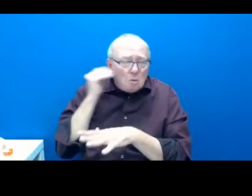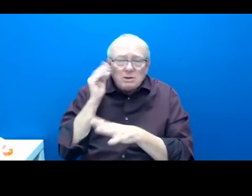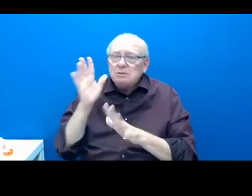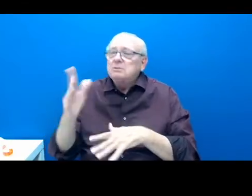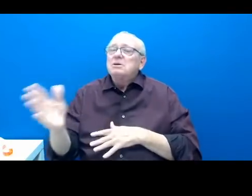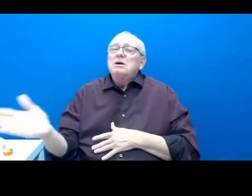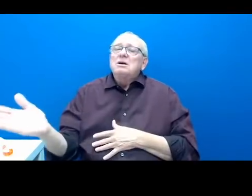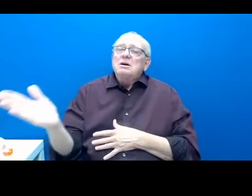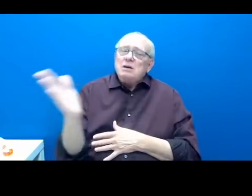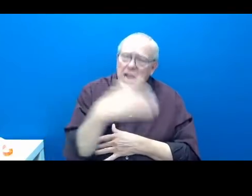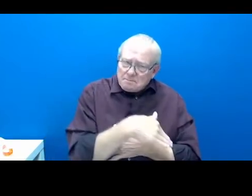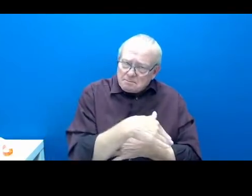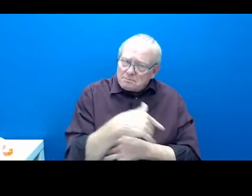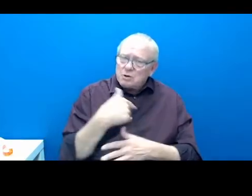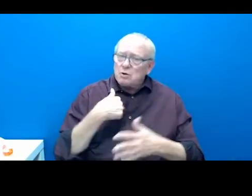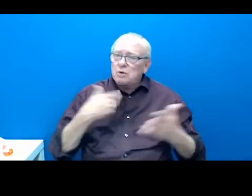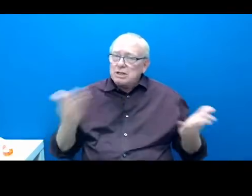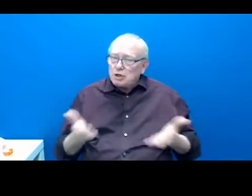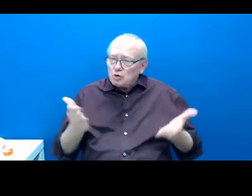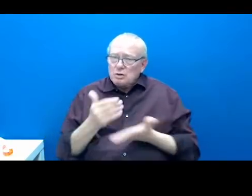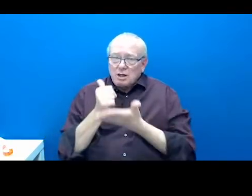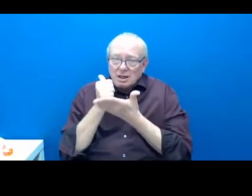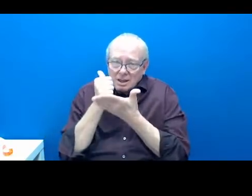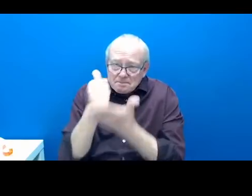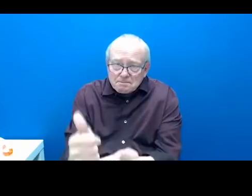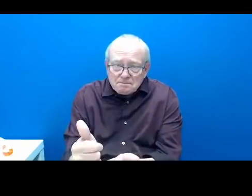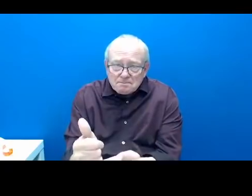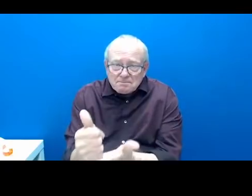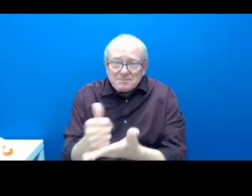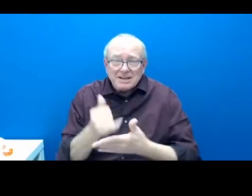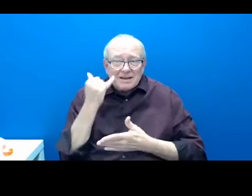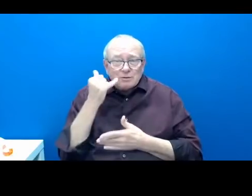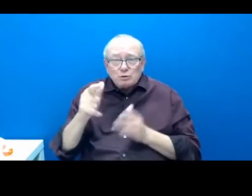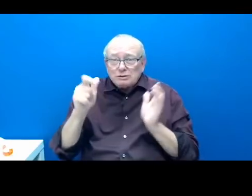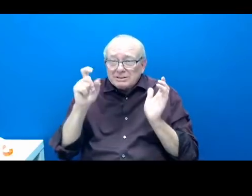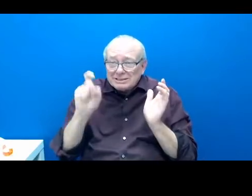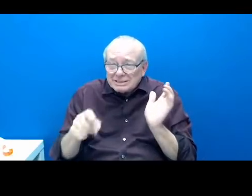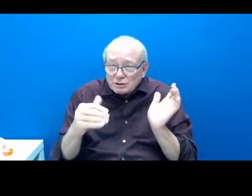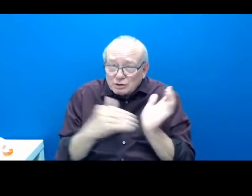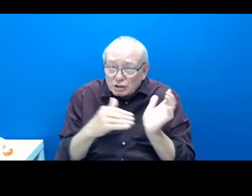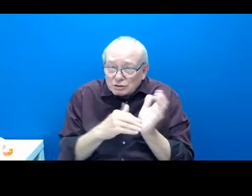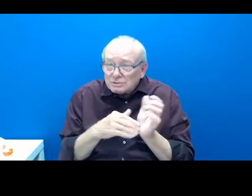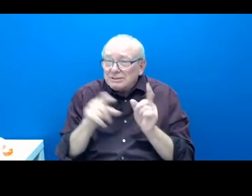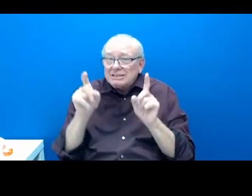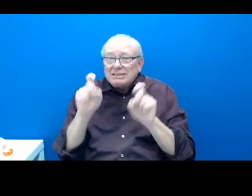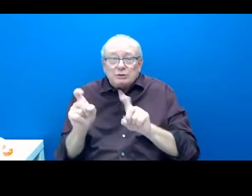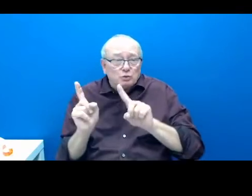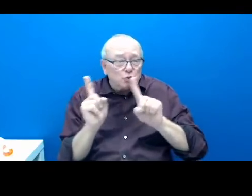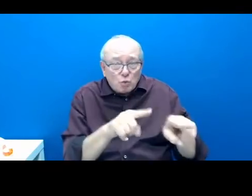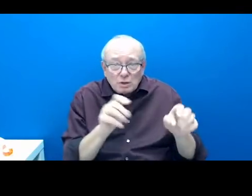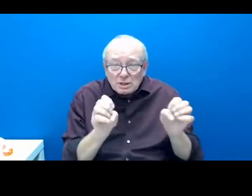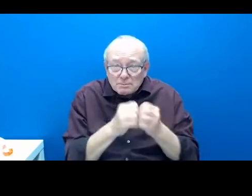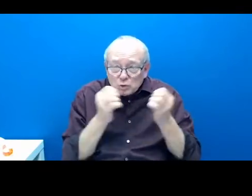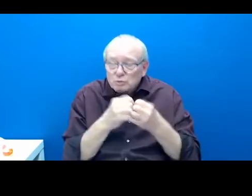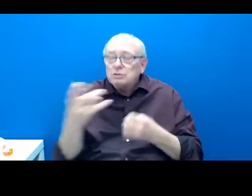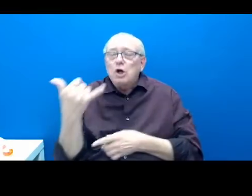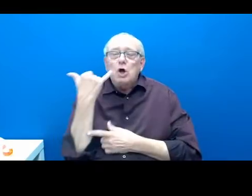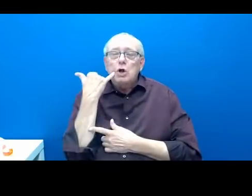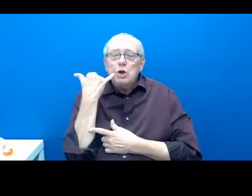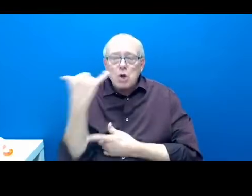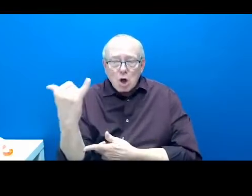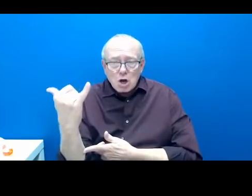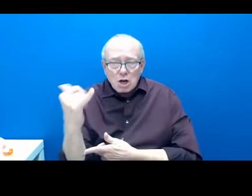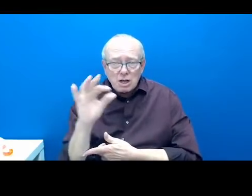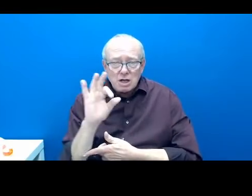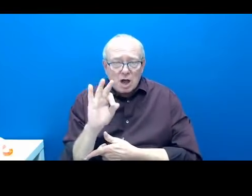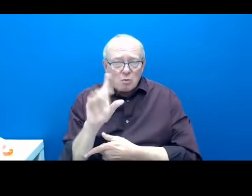here to help you. So please, if you need the help, if you need to be seen by a physician, call 911, go to the emergency room. It is not your job to